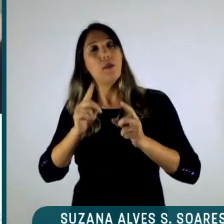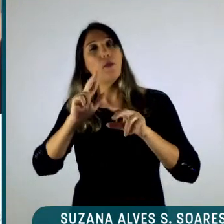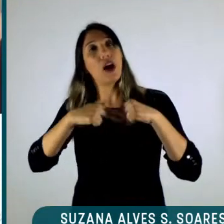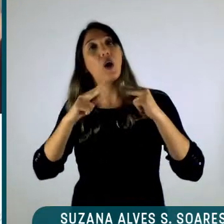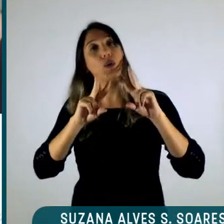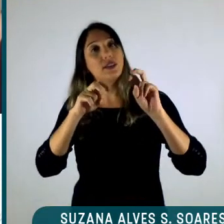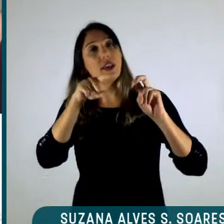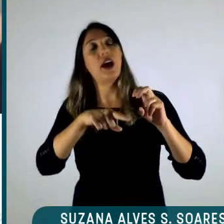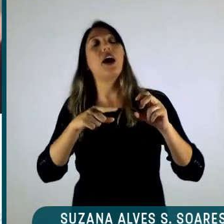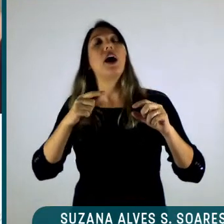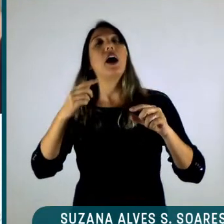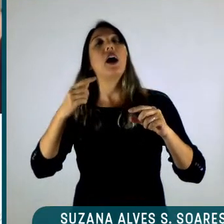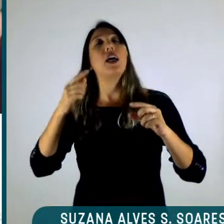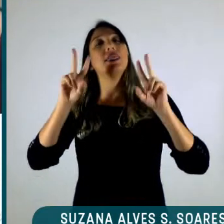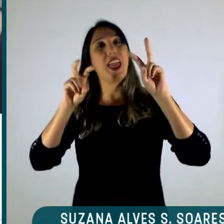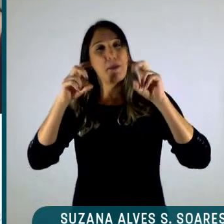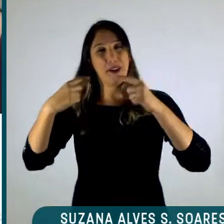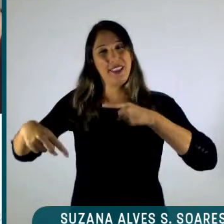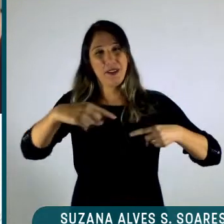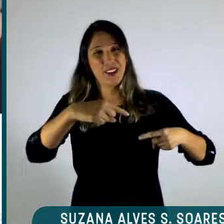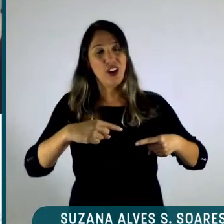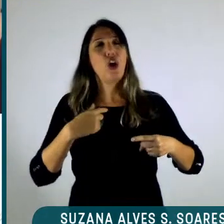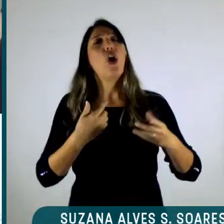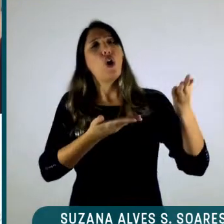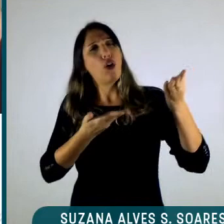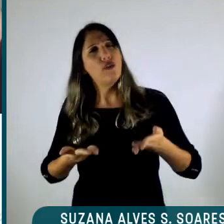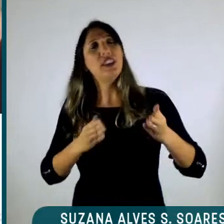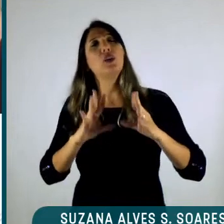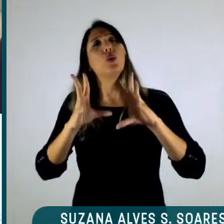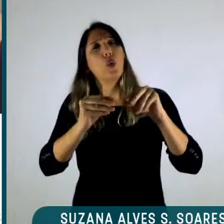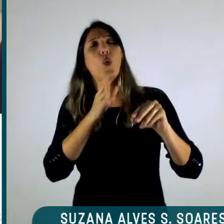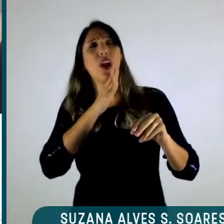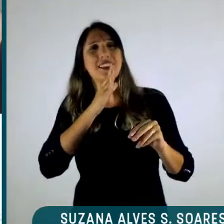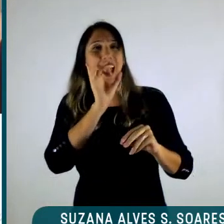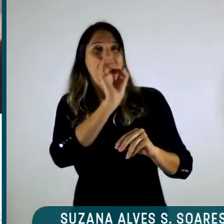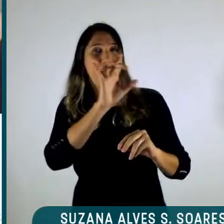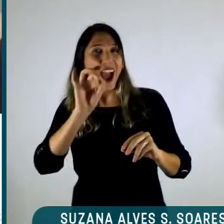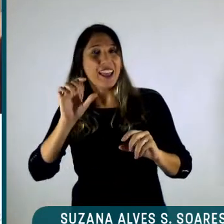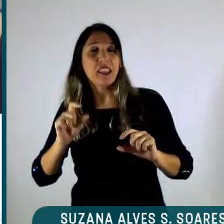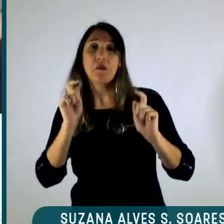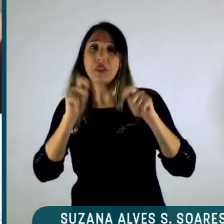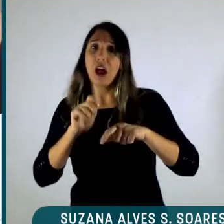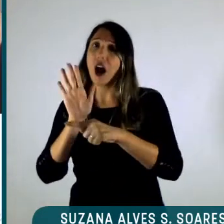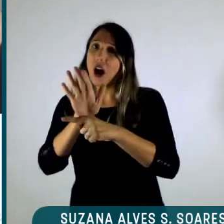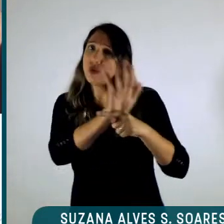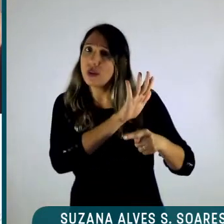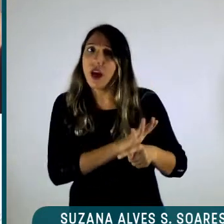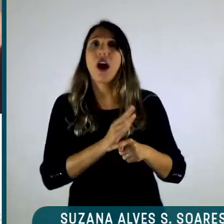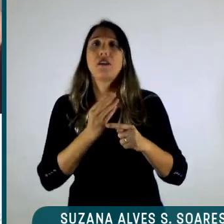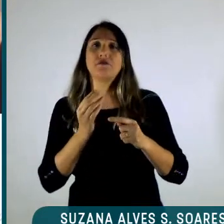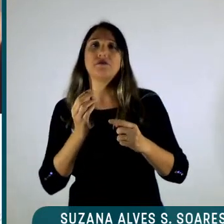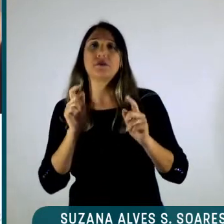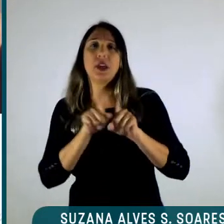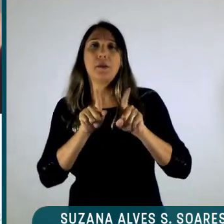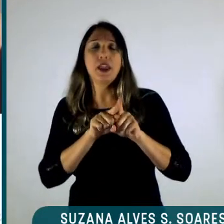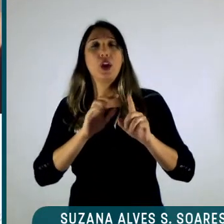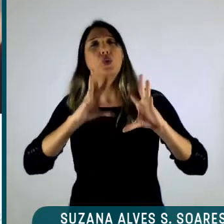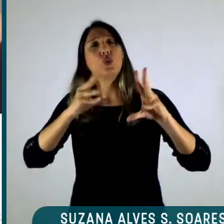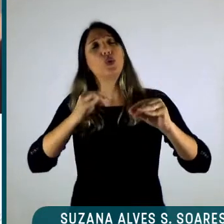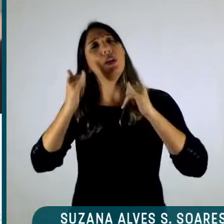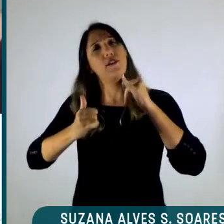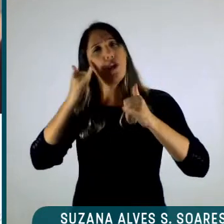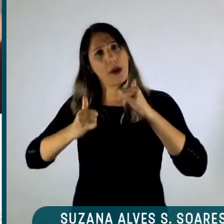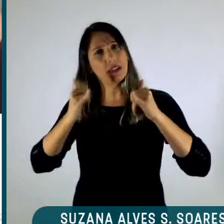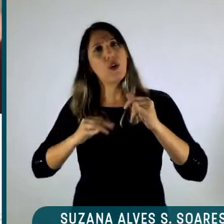campaign related to the topic we just discussed. We'd like to invite all of you to get to know better each campaign and contribute to the causes.